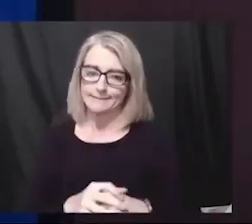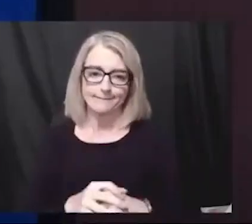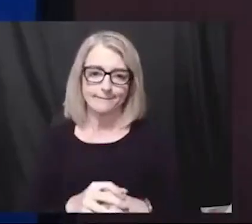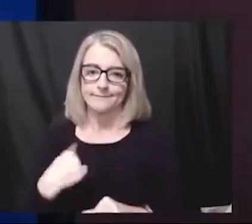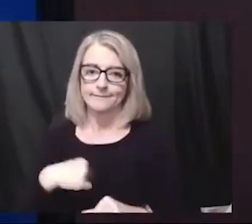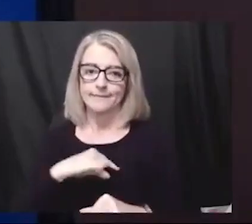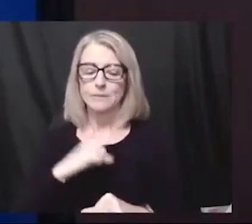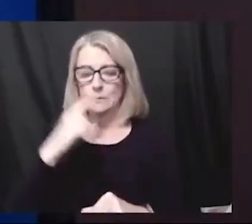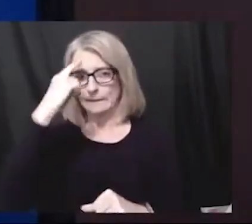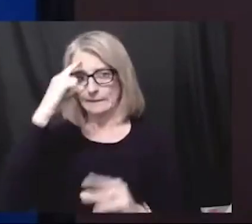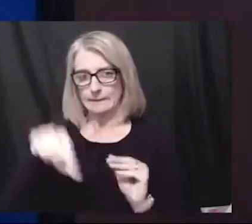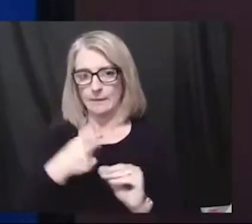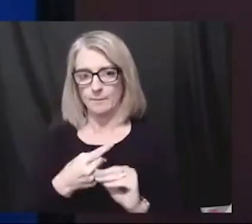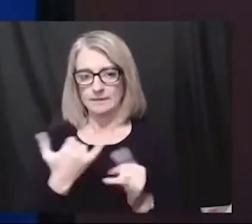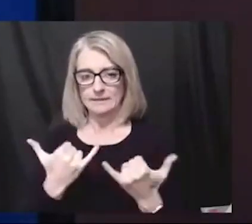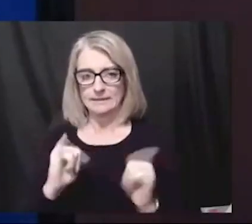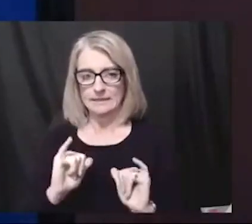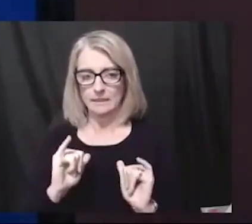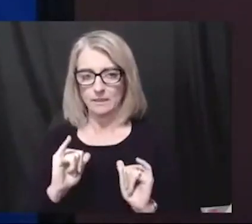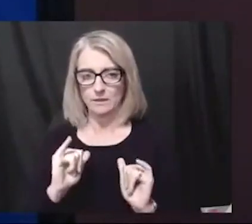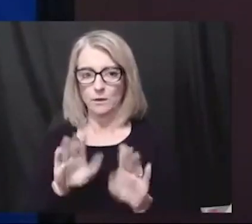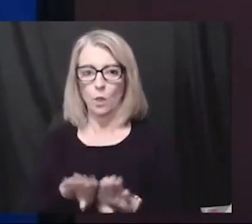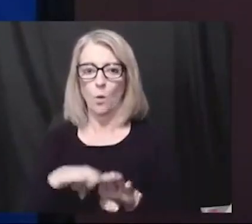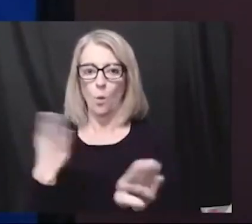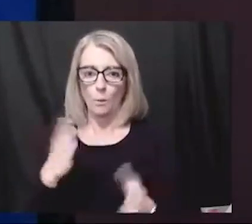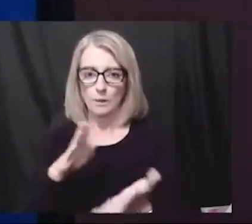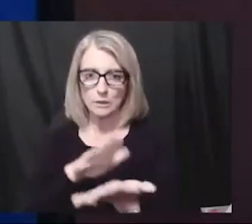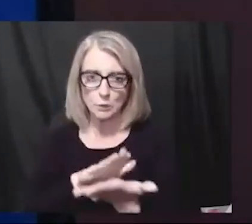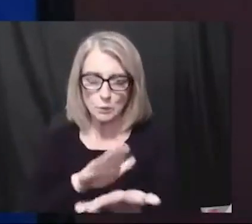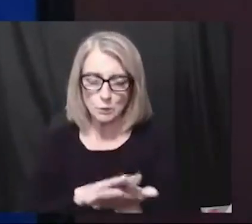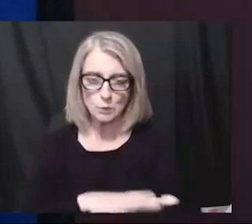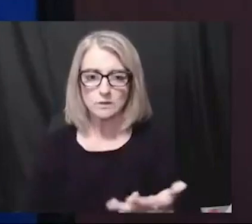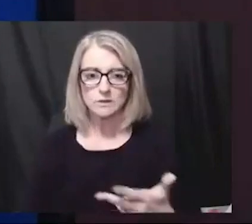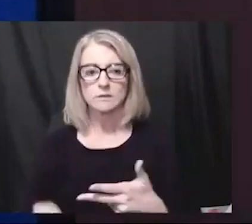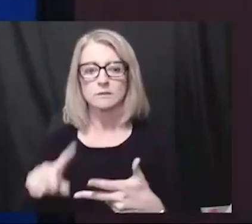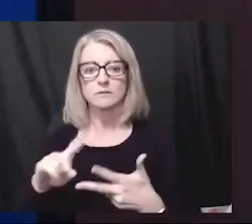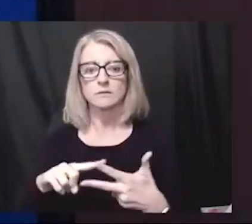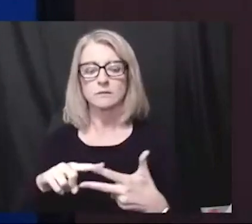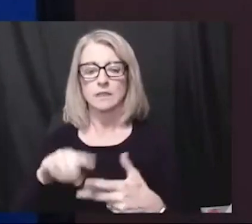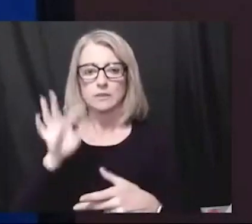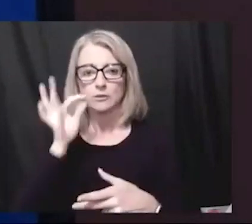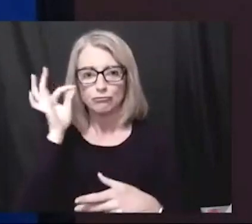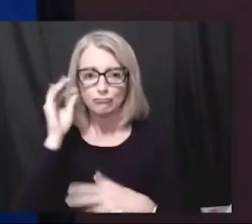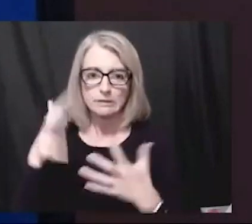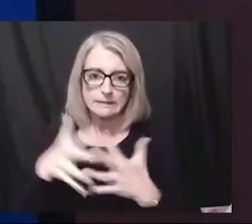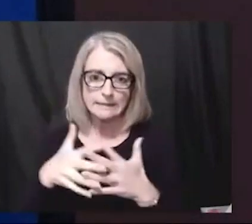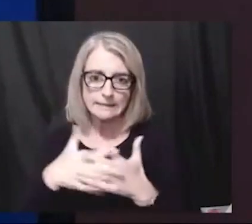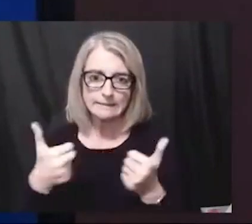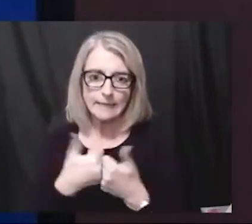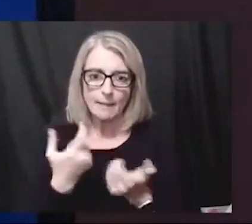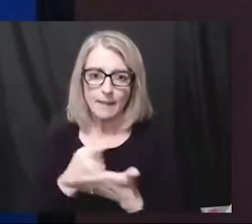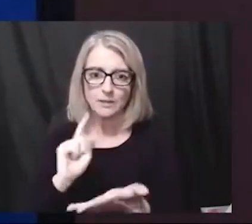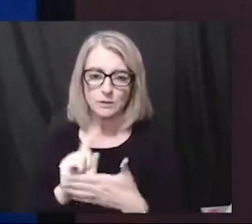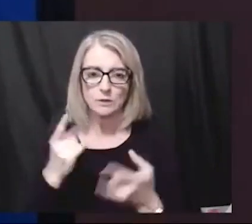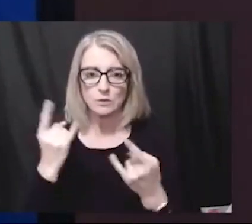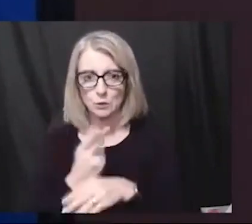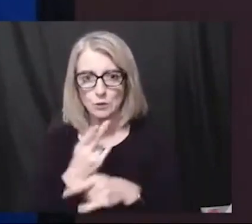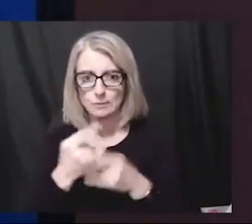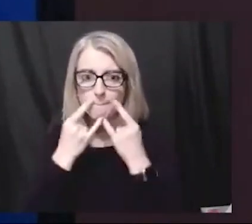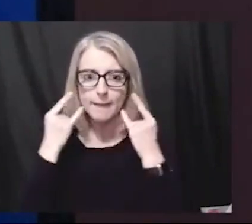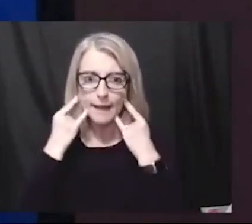they know they've been exposed and they're sick. They'll just stay home. They may have the home testing, which really doesn't get reported. So really that bellwether is the